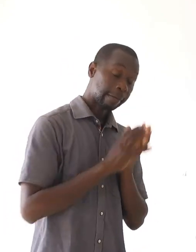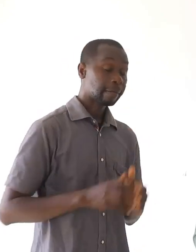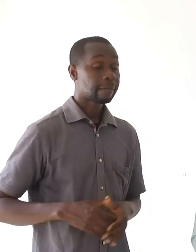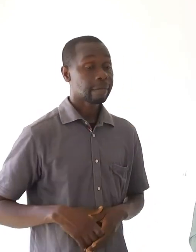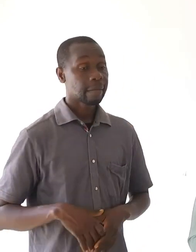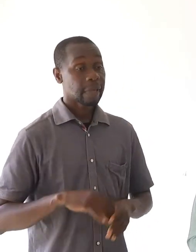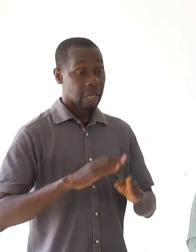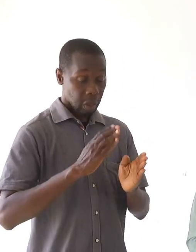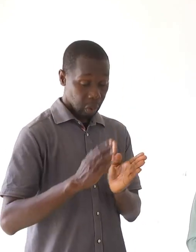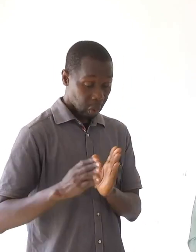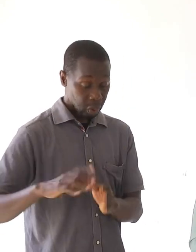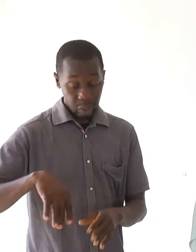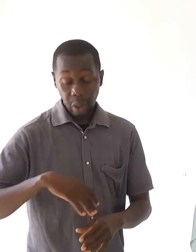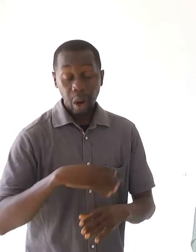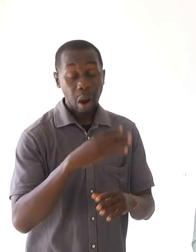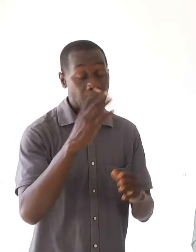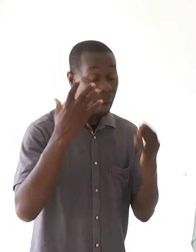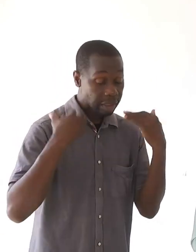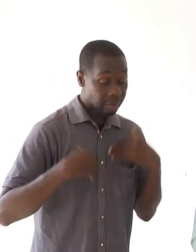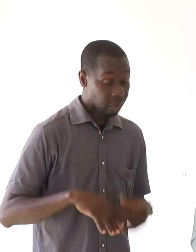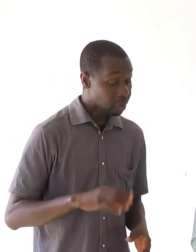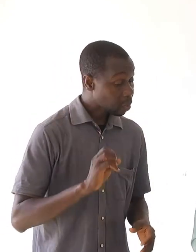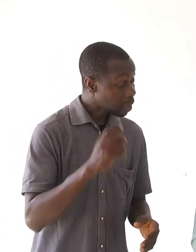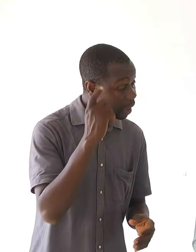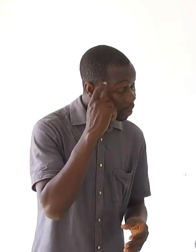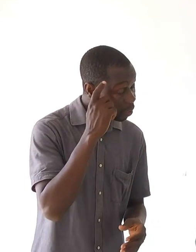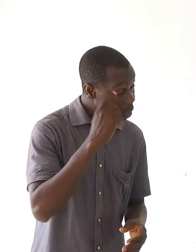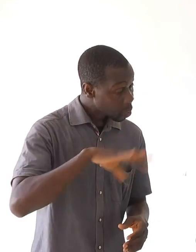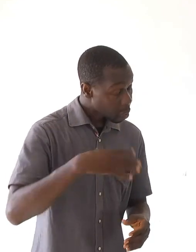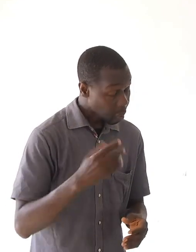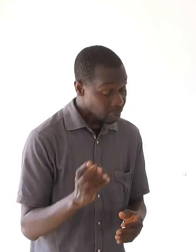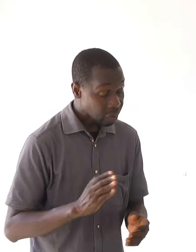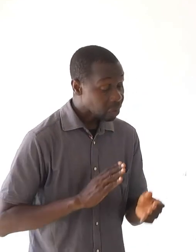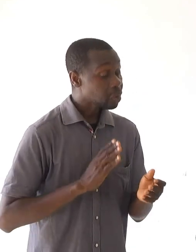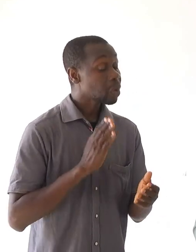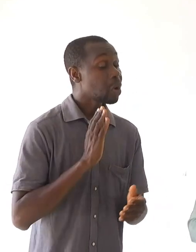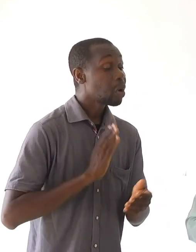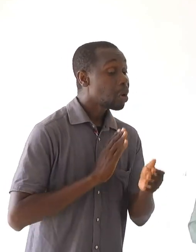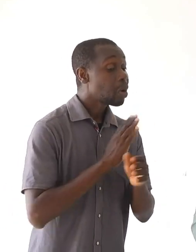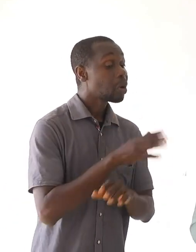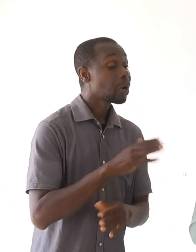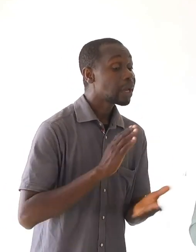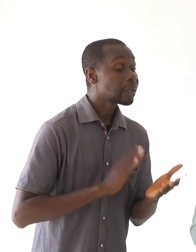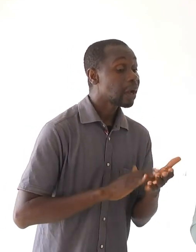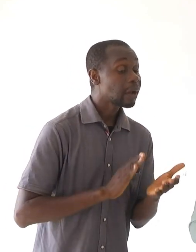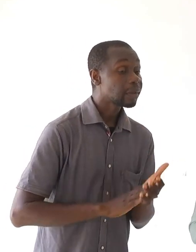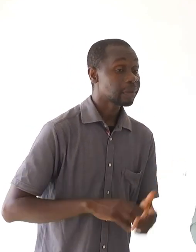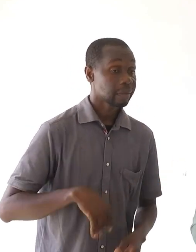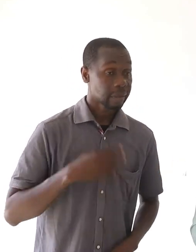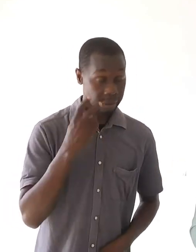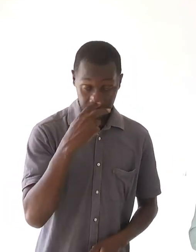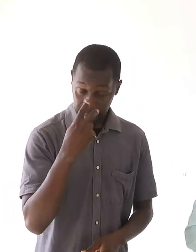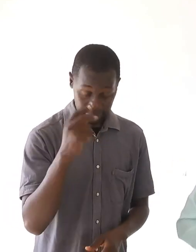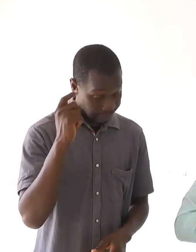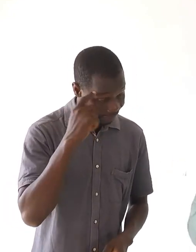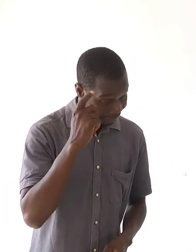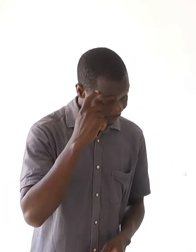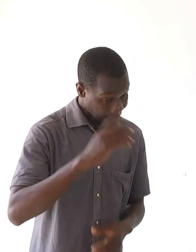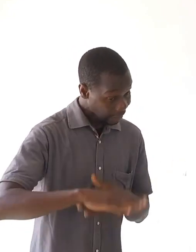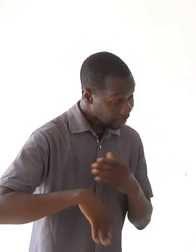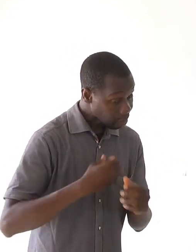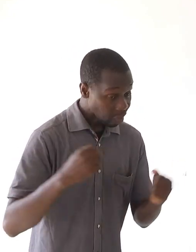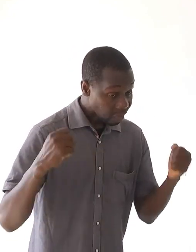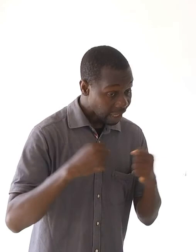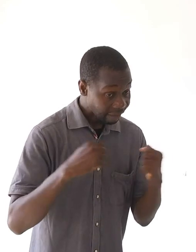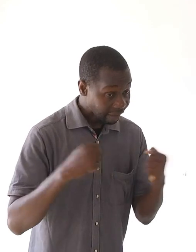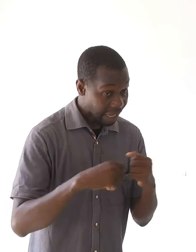that the body carries out without you even knowing it is going on. Seldom do we think about breathing, except maybe you are involved in a